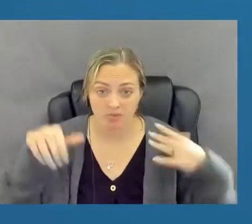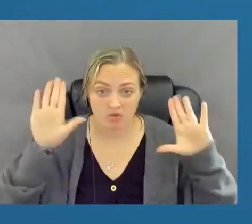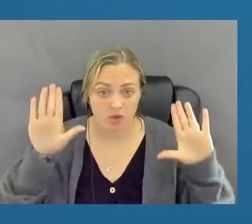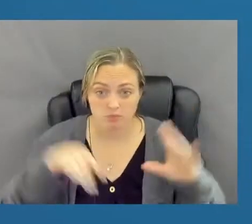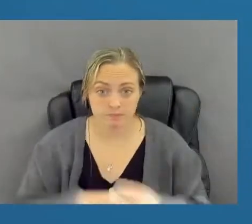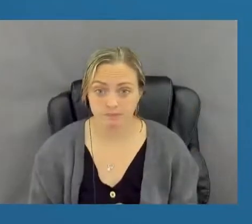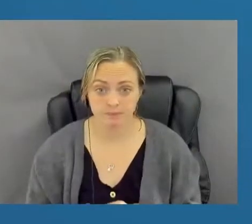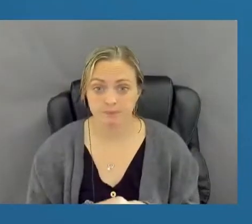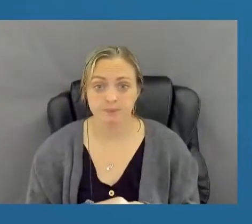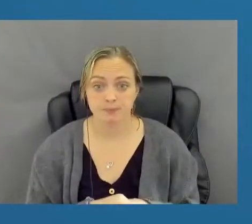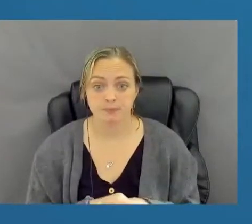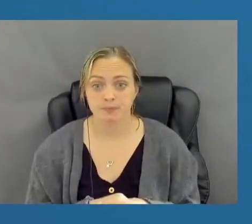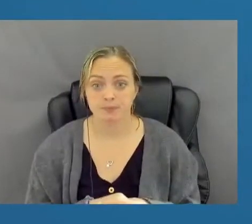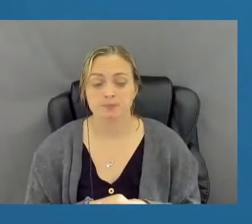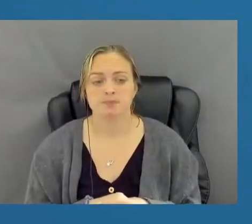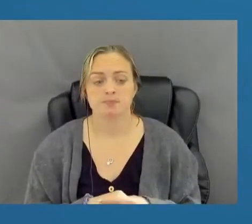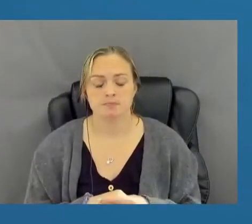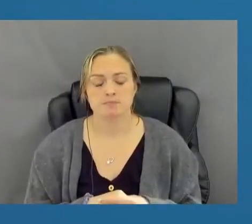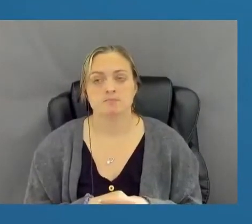And also,